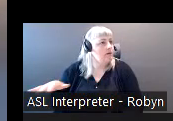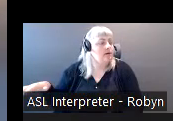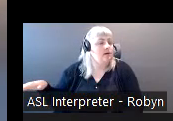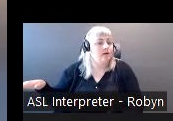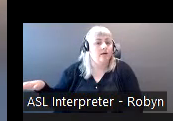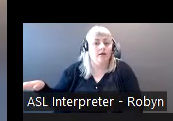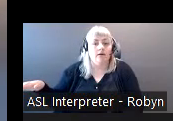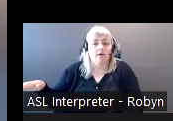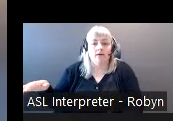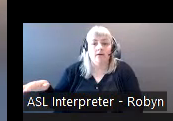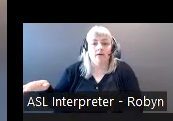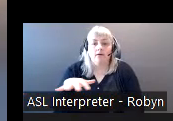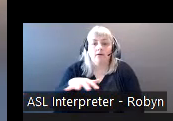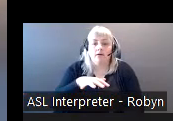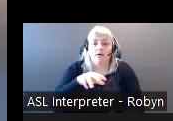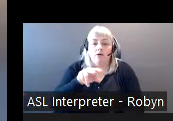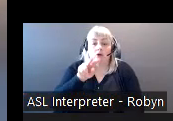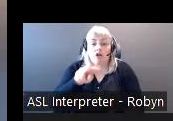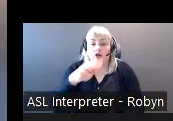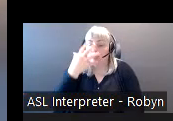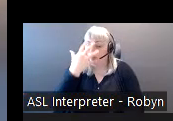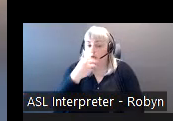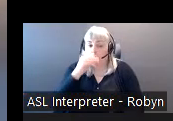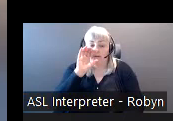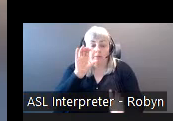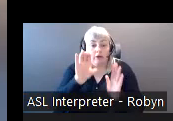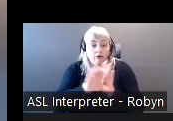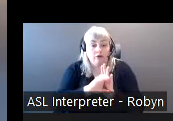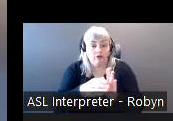or take a look at this beautiful picture.